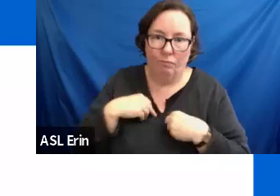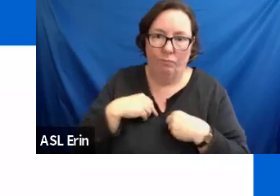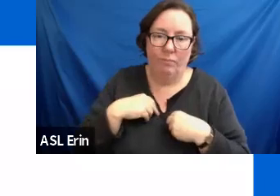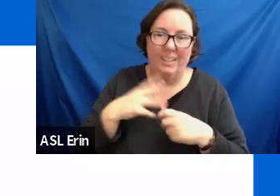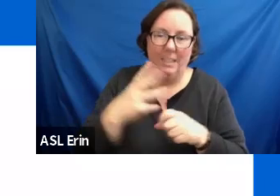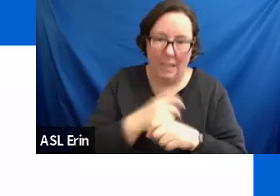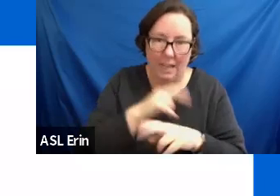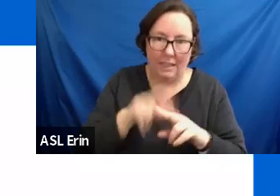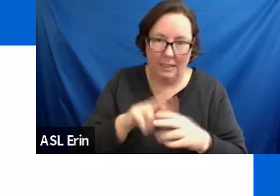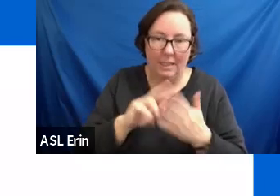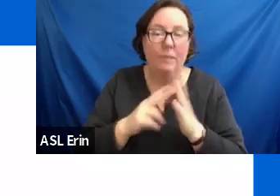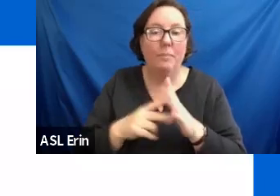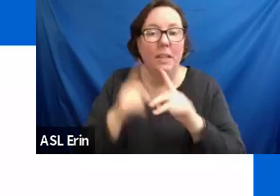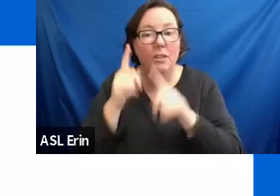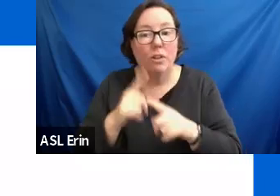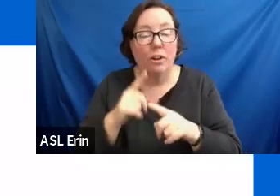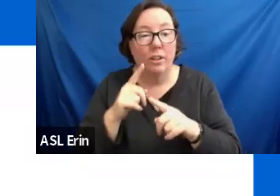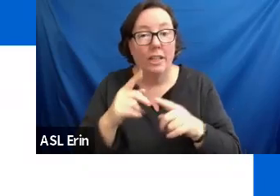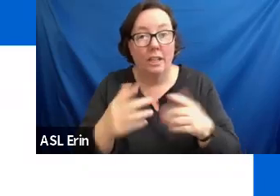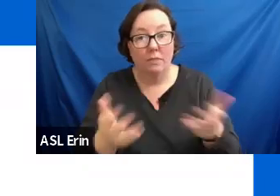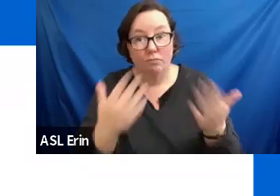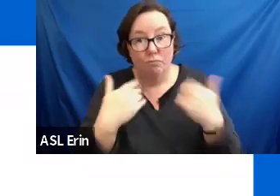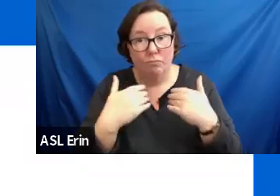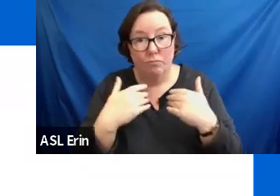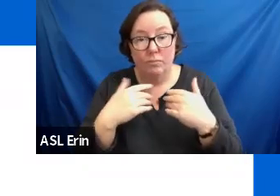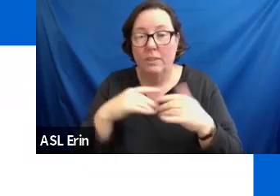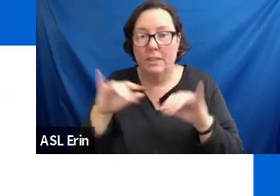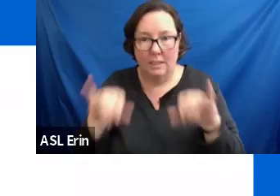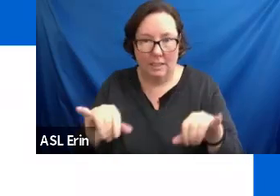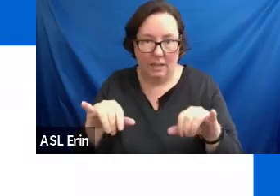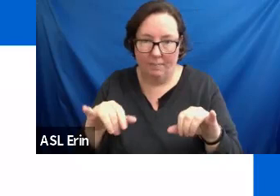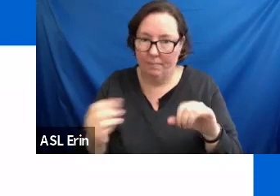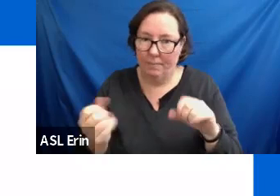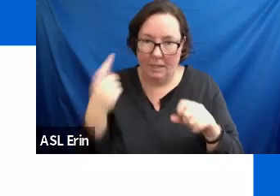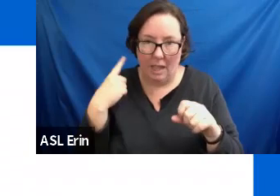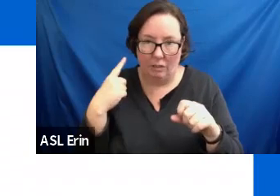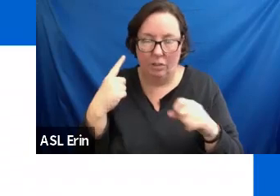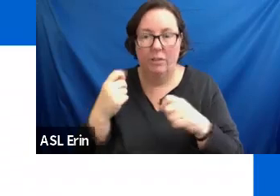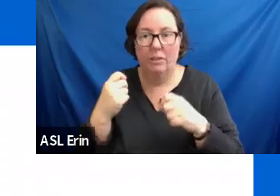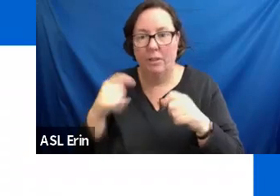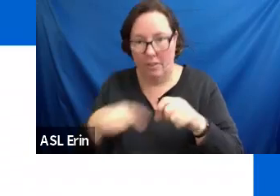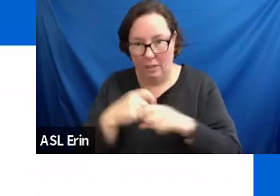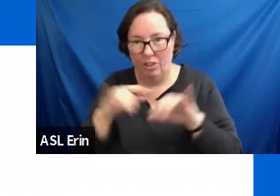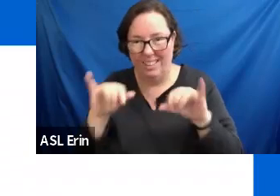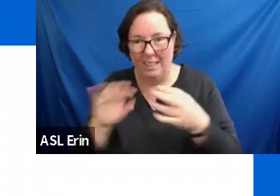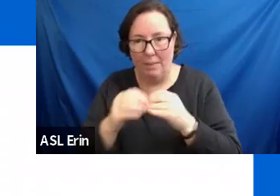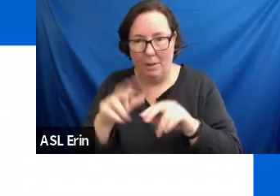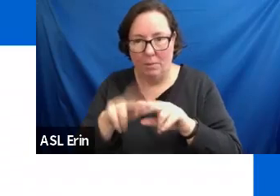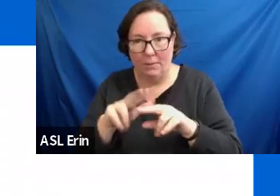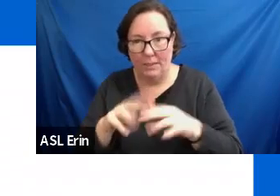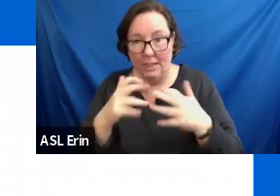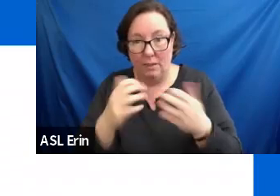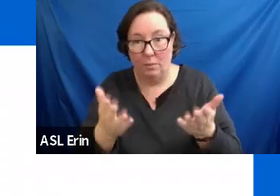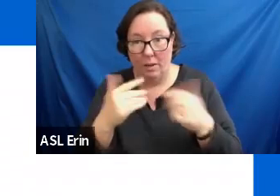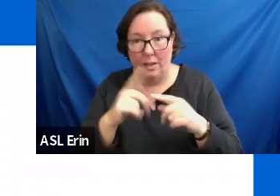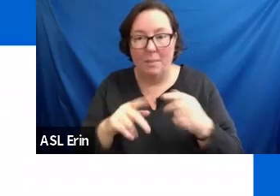So our target enrollment for the 3 exam schools did not change from last year to this year. However, we expect a higher